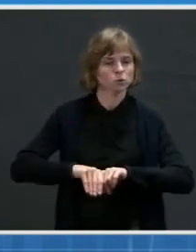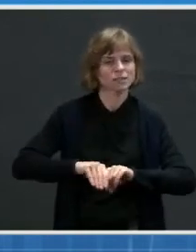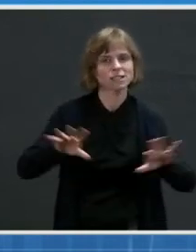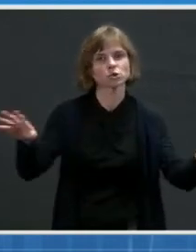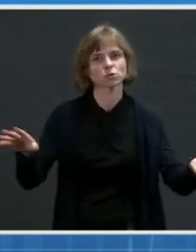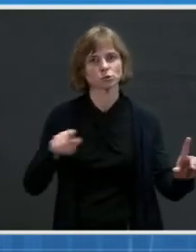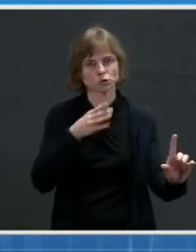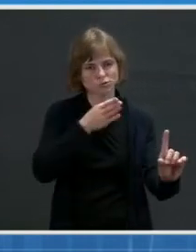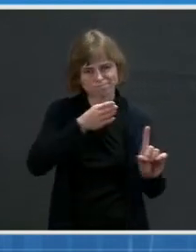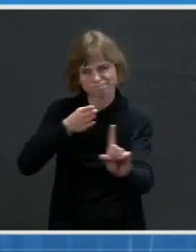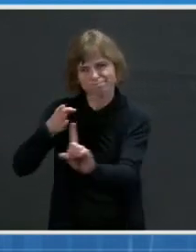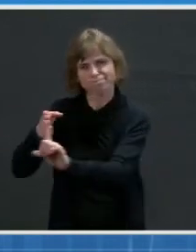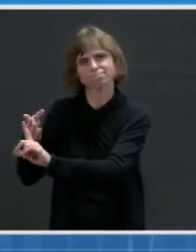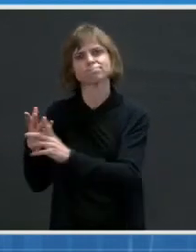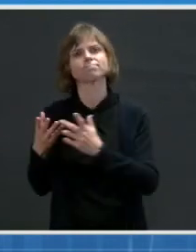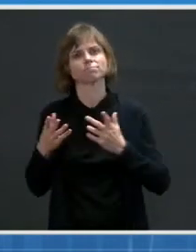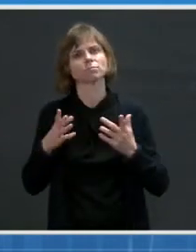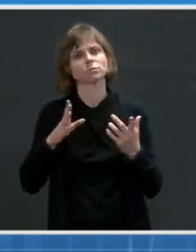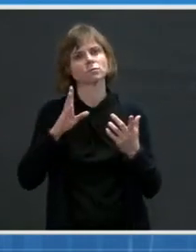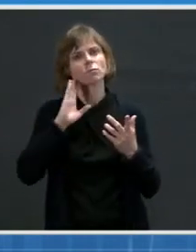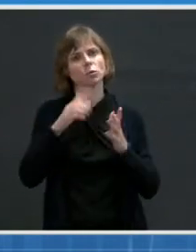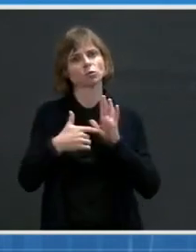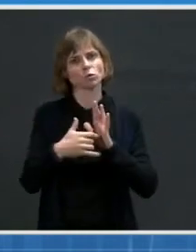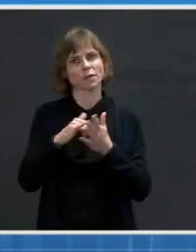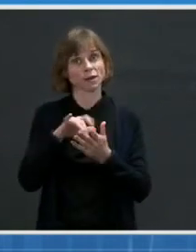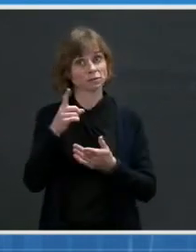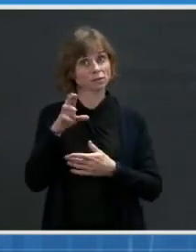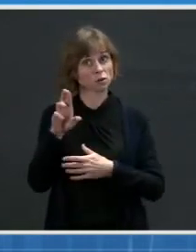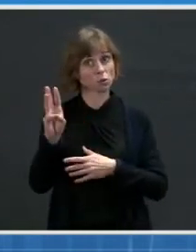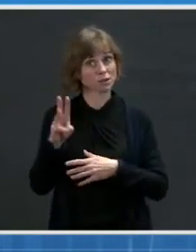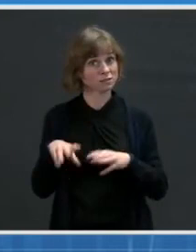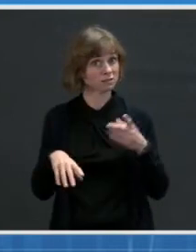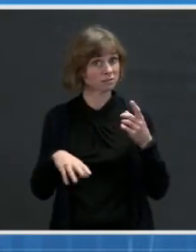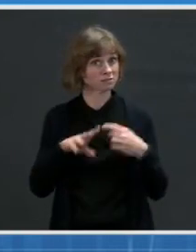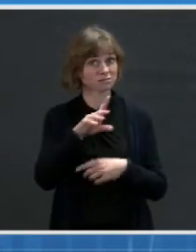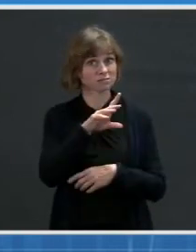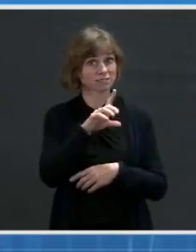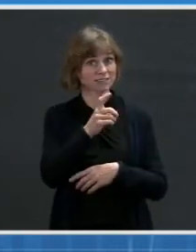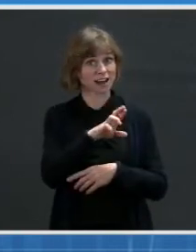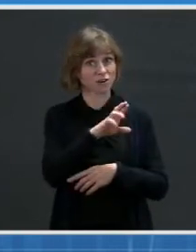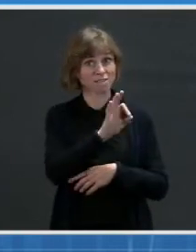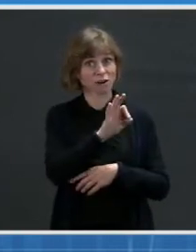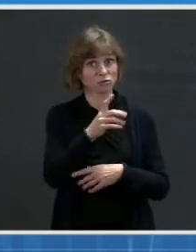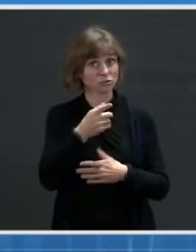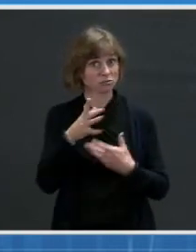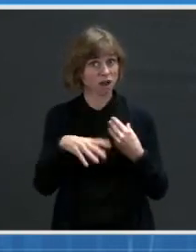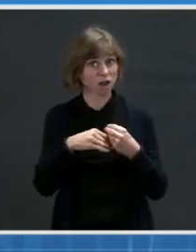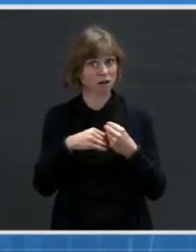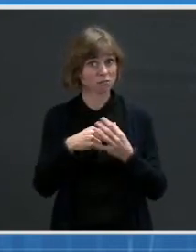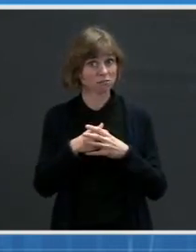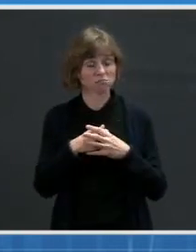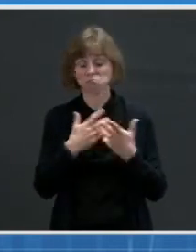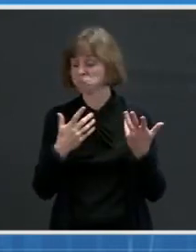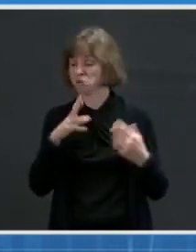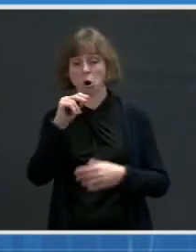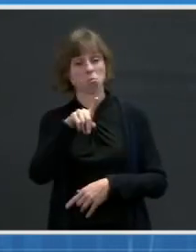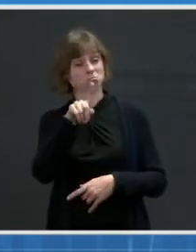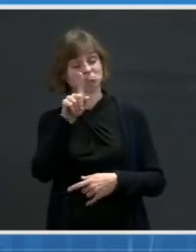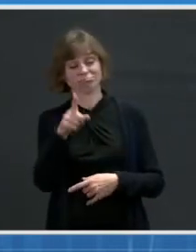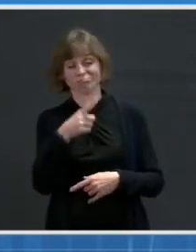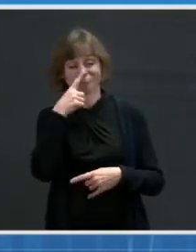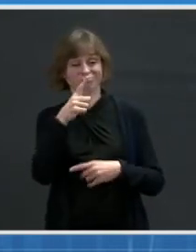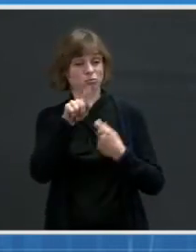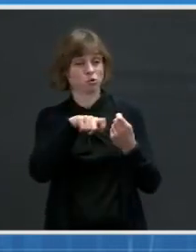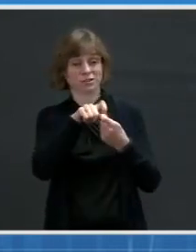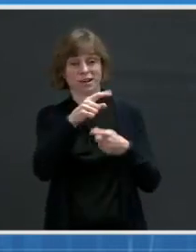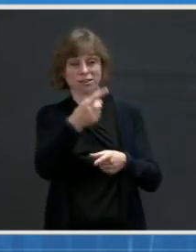otherwise, that reflects that. Dr. Walensky or Dr. Fauci, are there anything you would add to that? No, that's precisely correct. It's